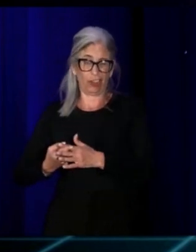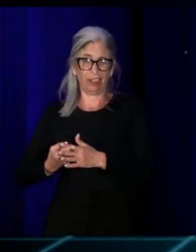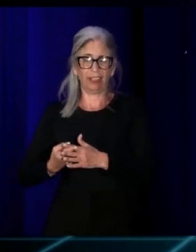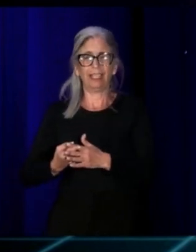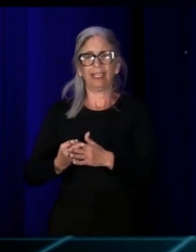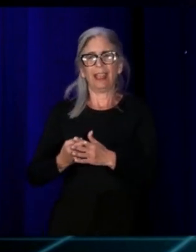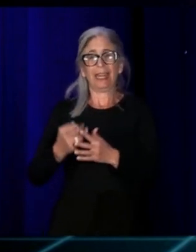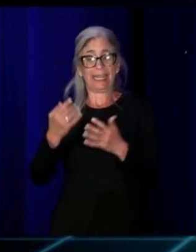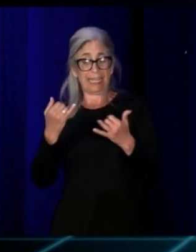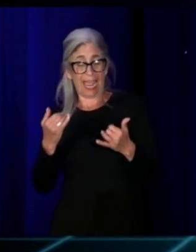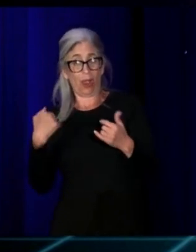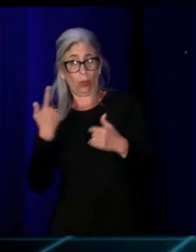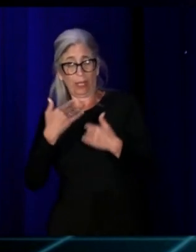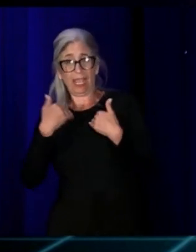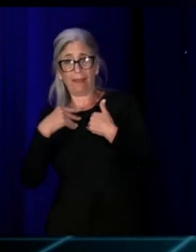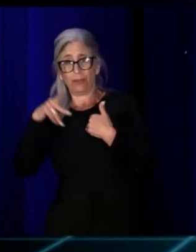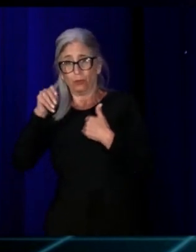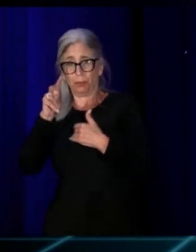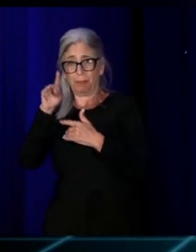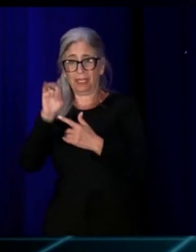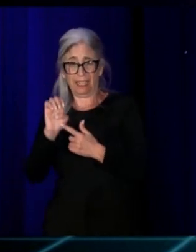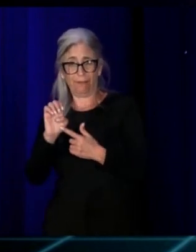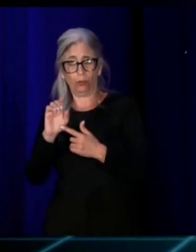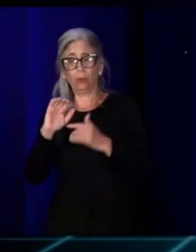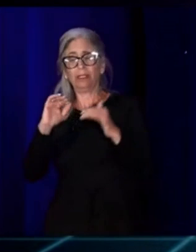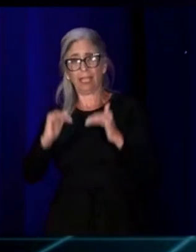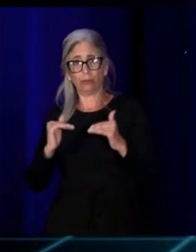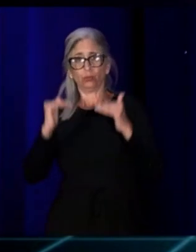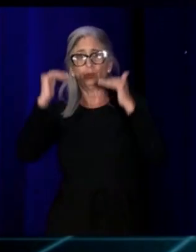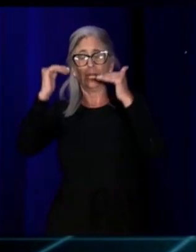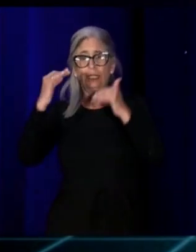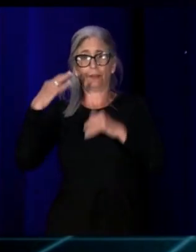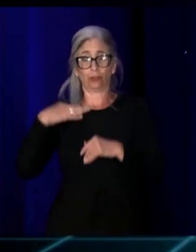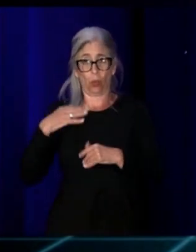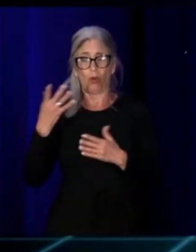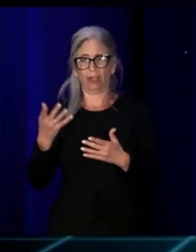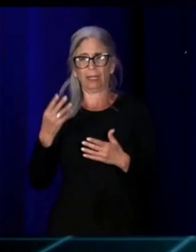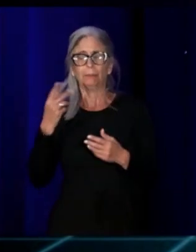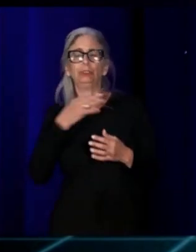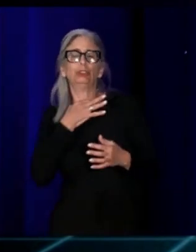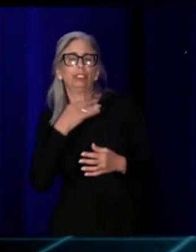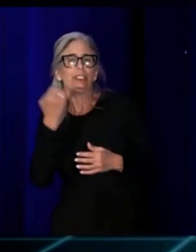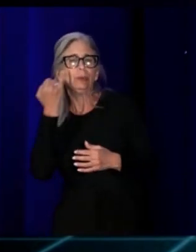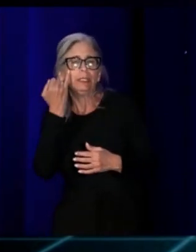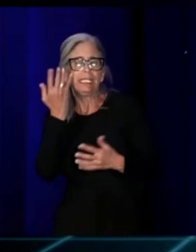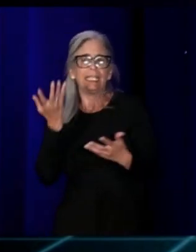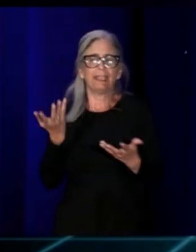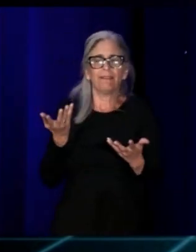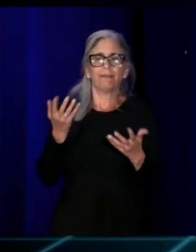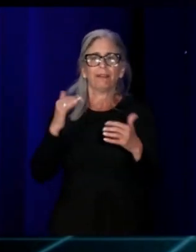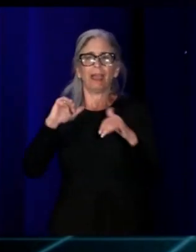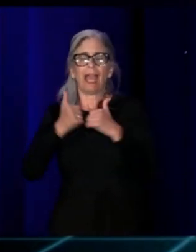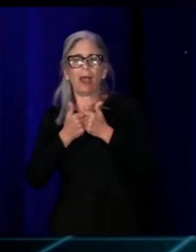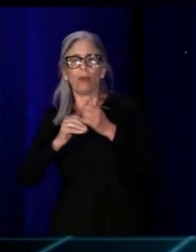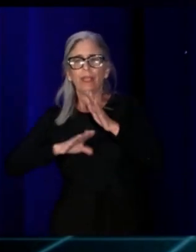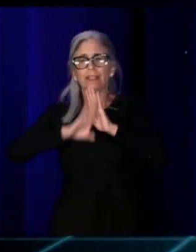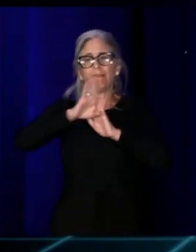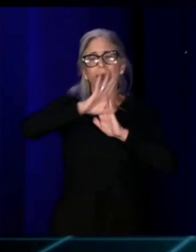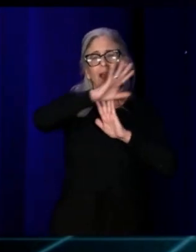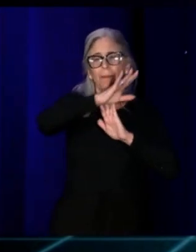have these primitives, we can start to raise that floor, and I'm really curious to see kind of how these abstractions